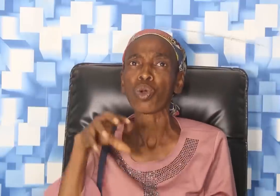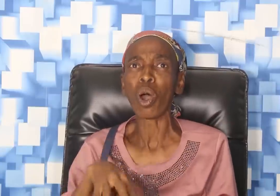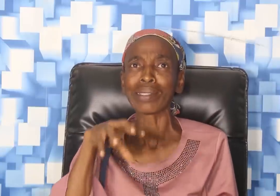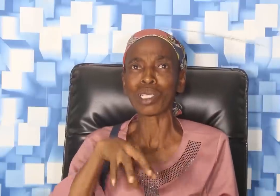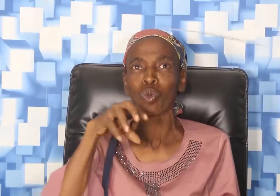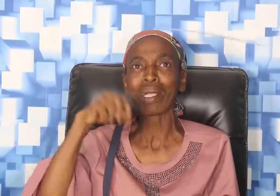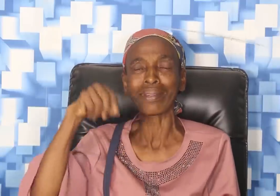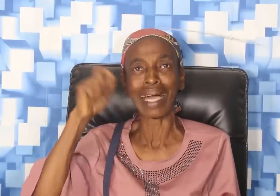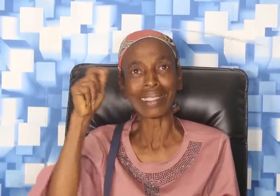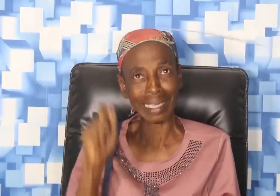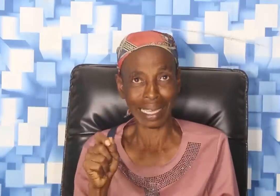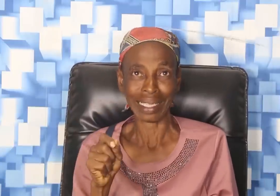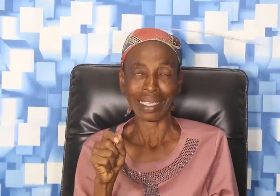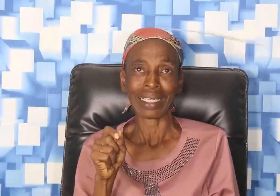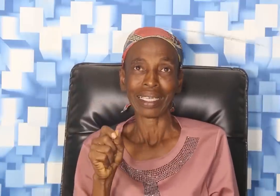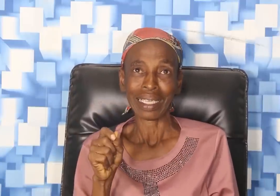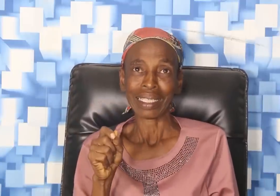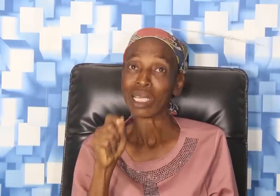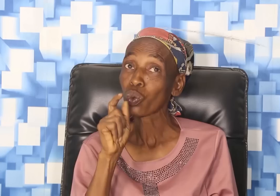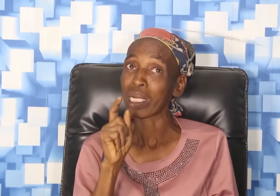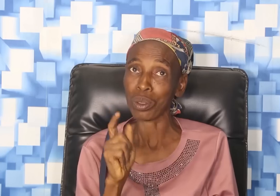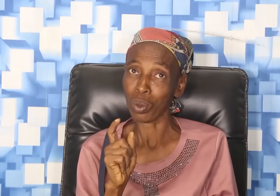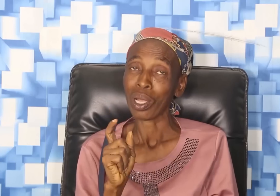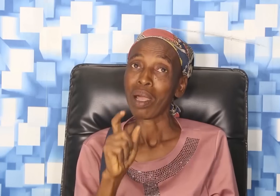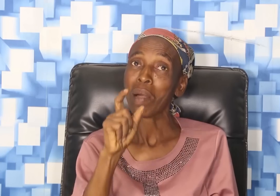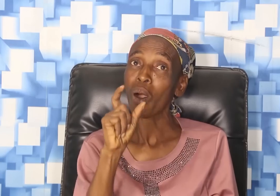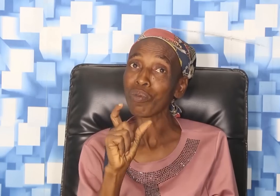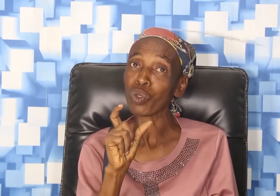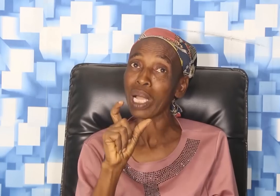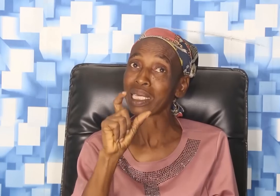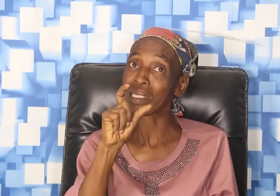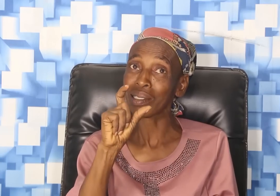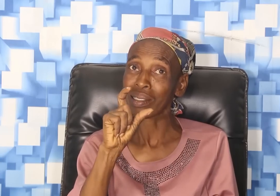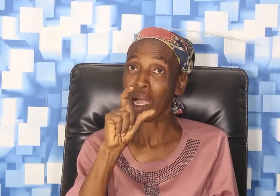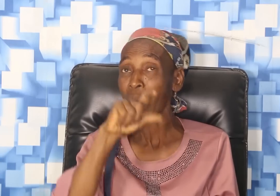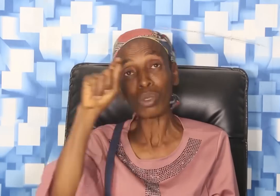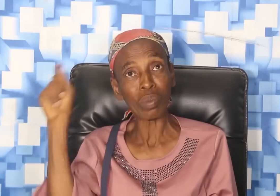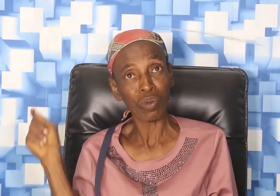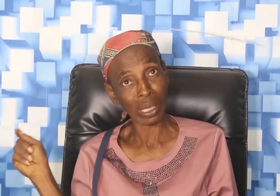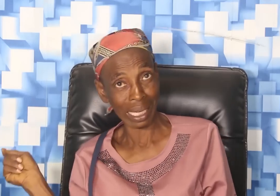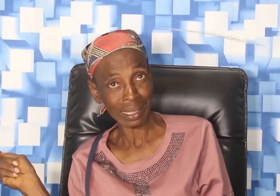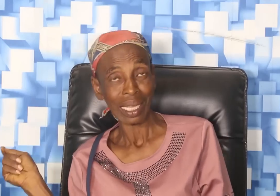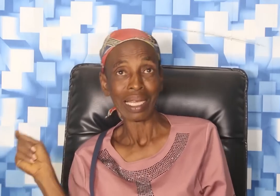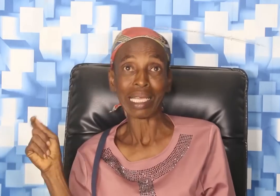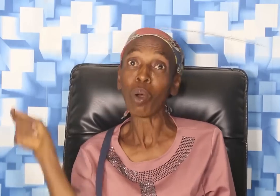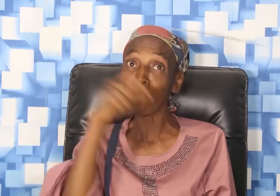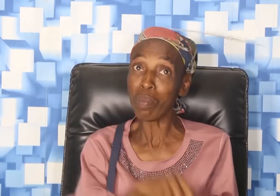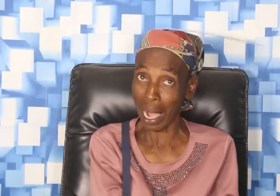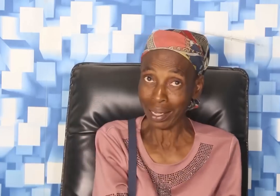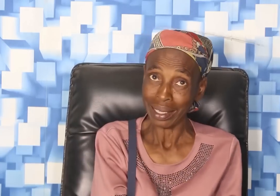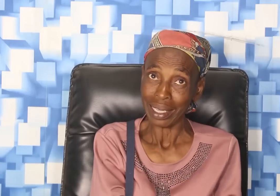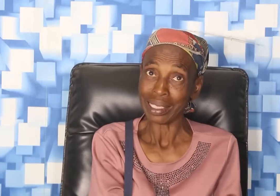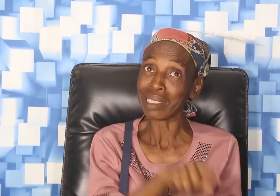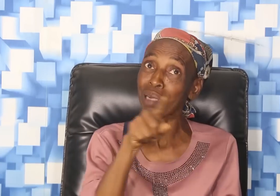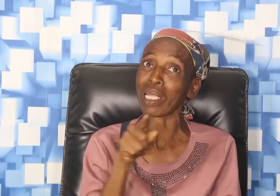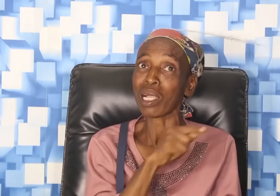is, God is working right here. That's what I know. My office, where they abandoned me for years, they called me